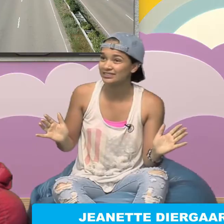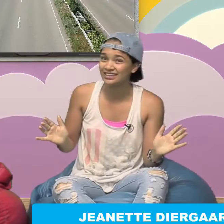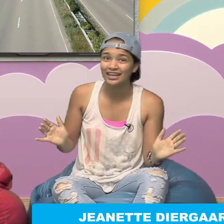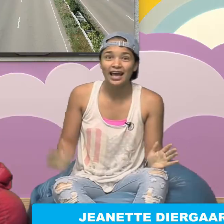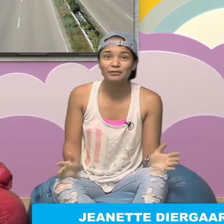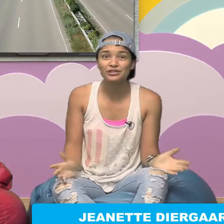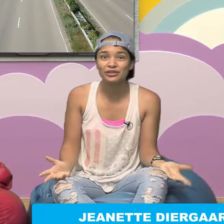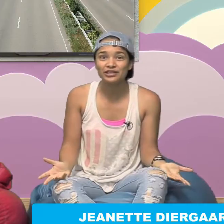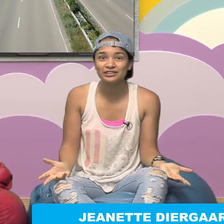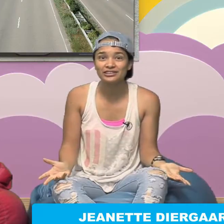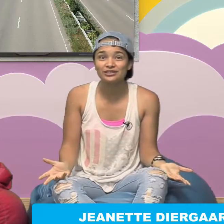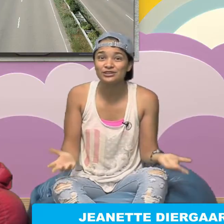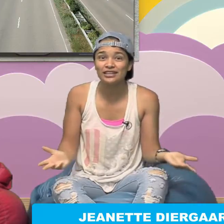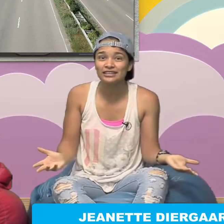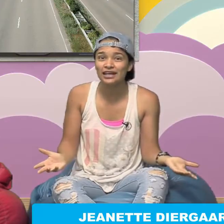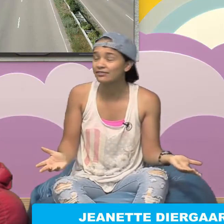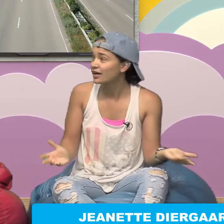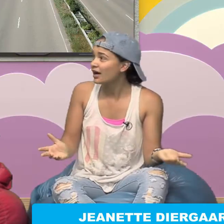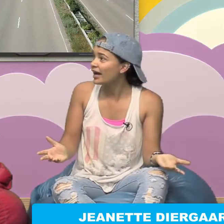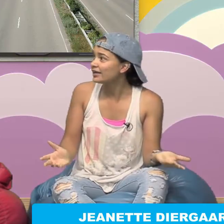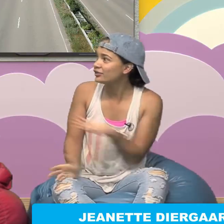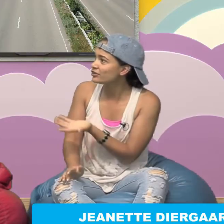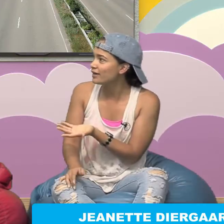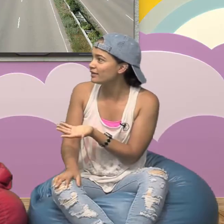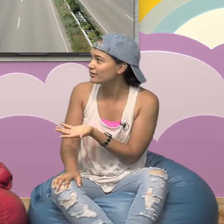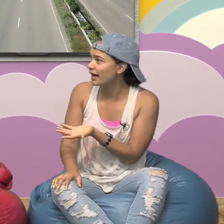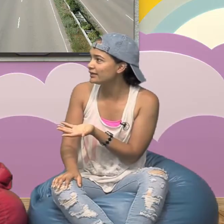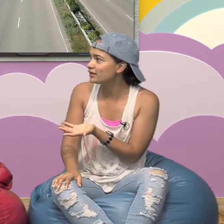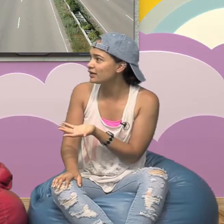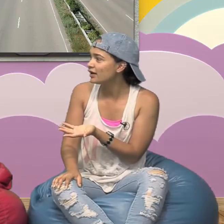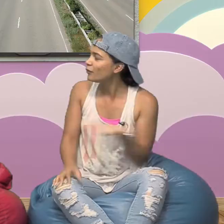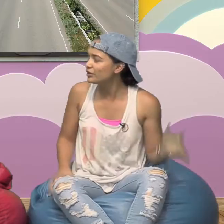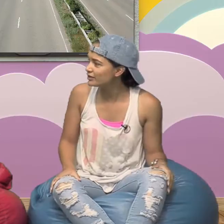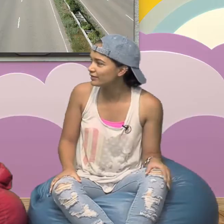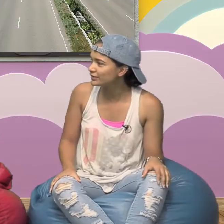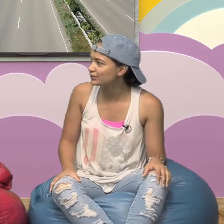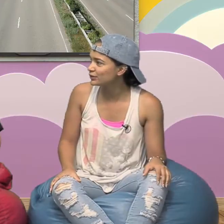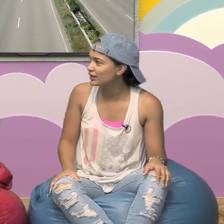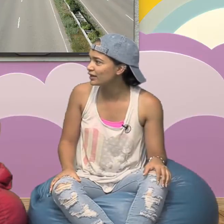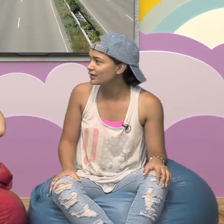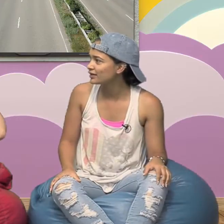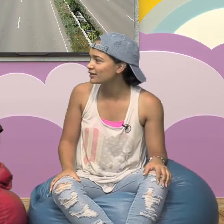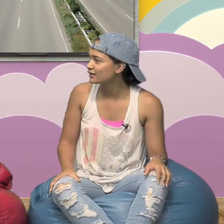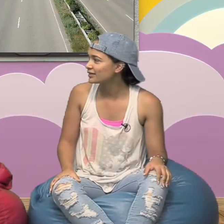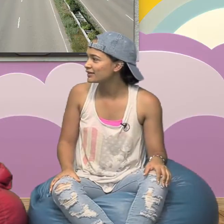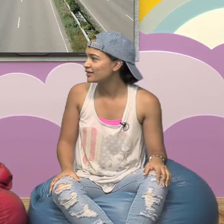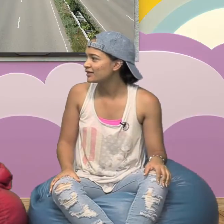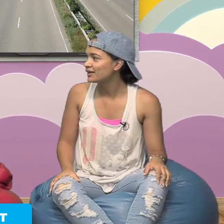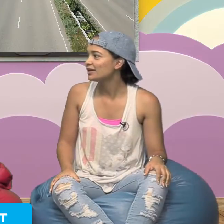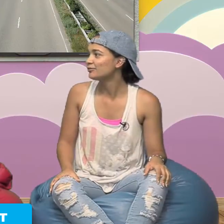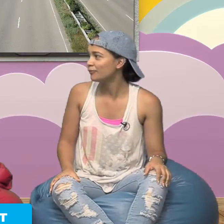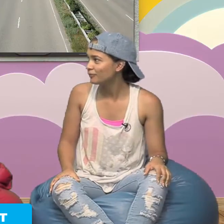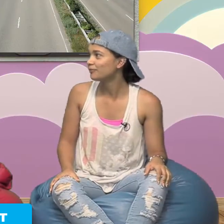the festive season. Yeah. And we just want you guys to stay safe. Irene, you're traveling, right? Where are you traveling to? I am traveling